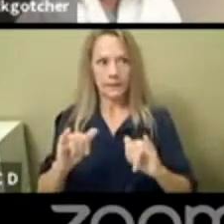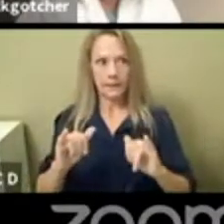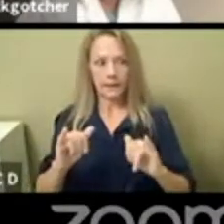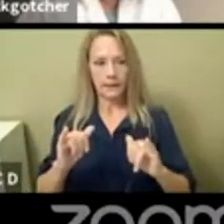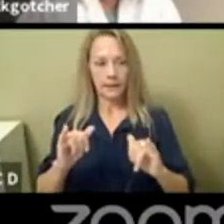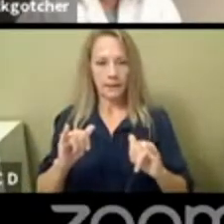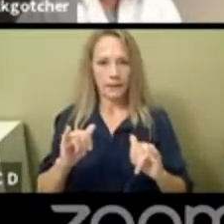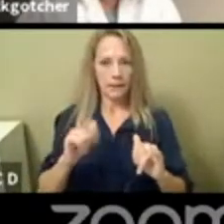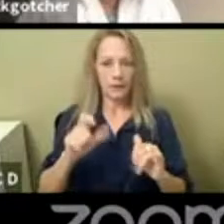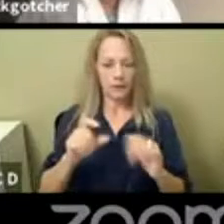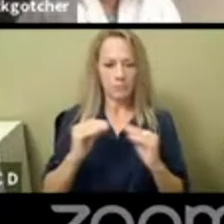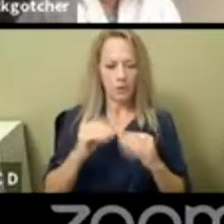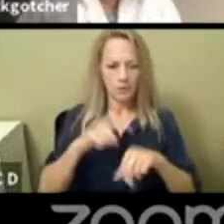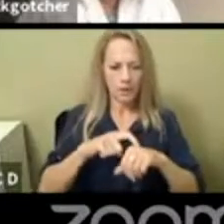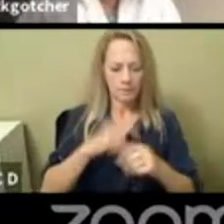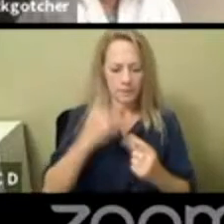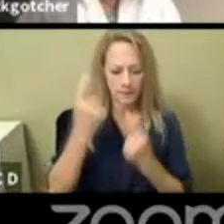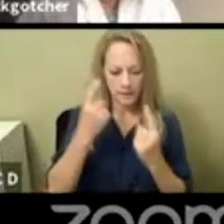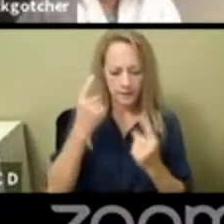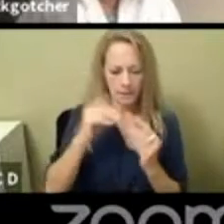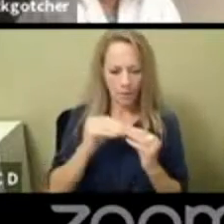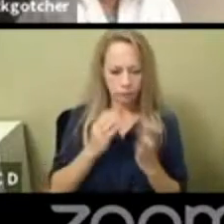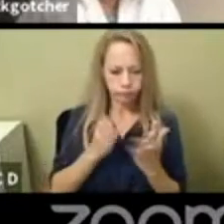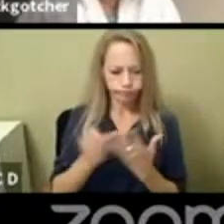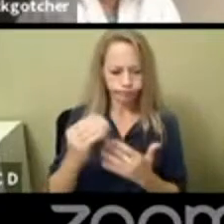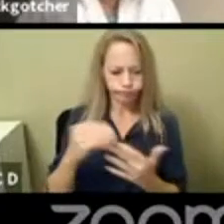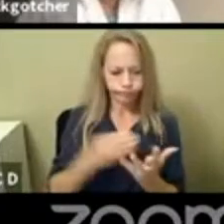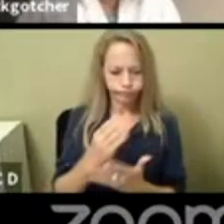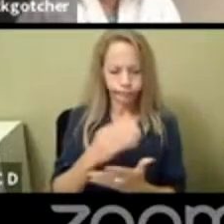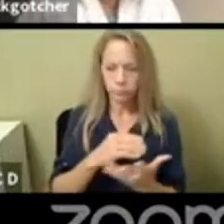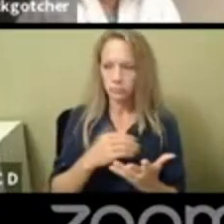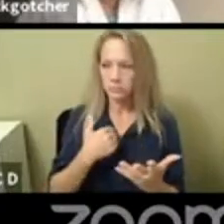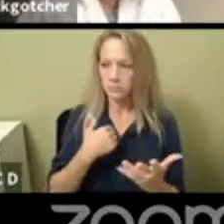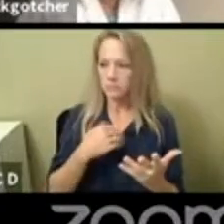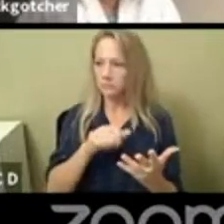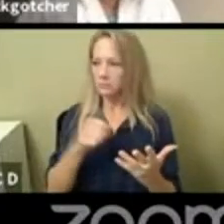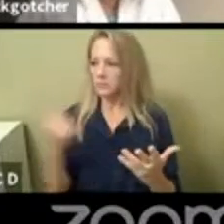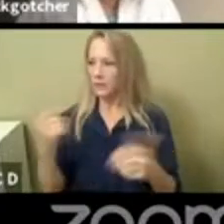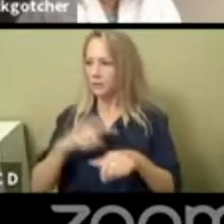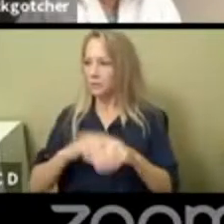out or through at any other time. And so I